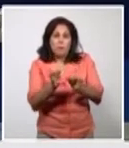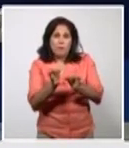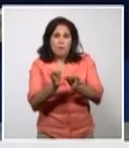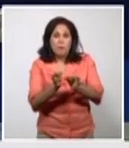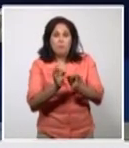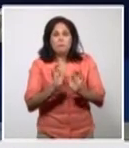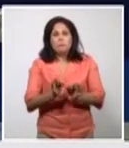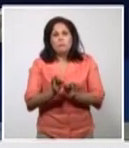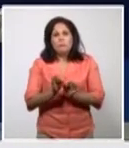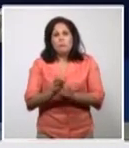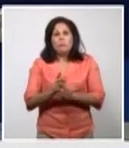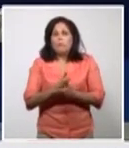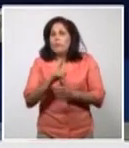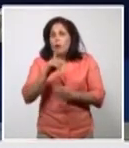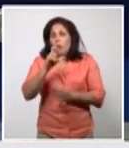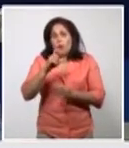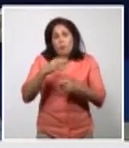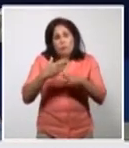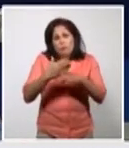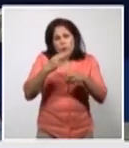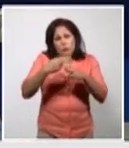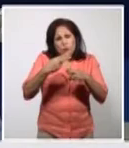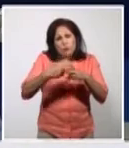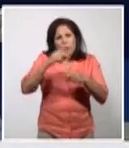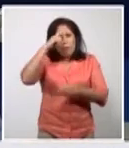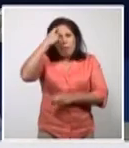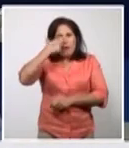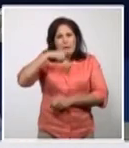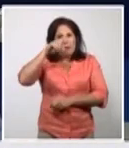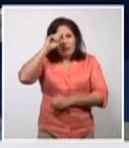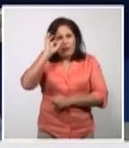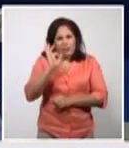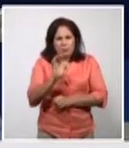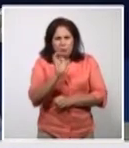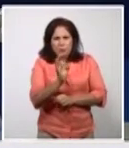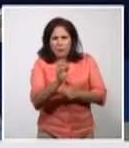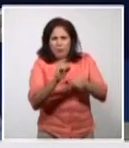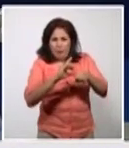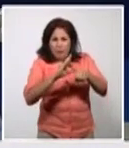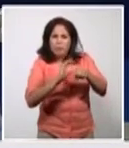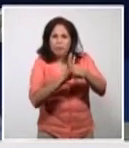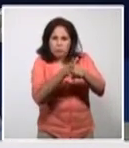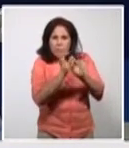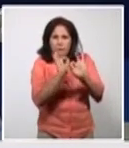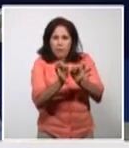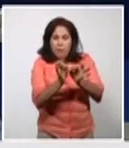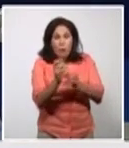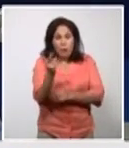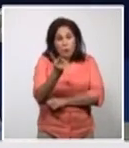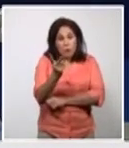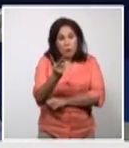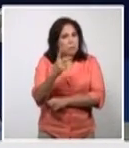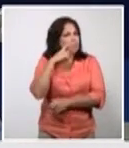positive cases of SARS-CoV-2 and COVID-19 is specifically this group.